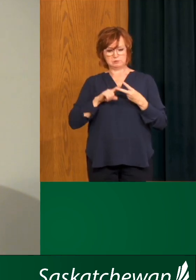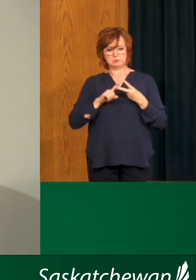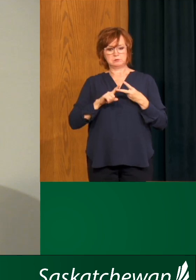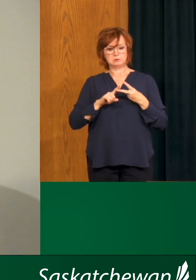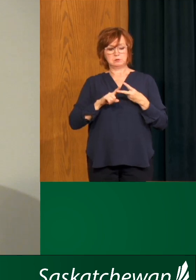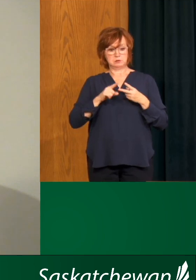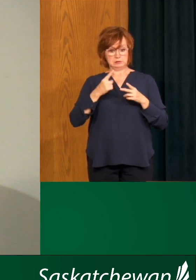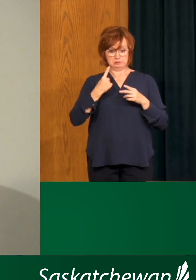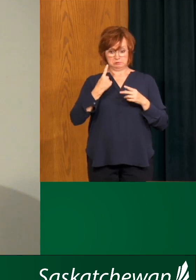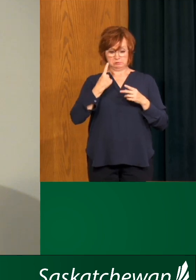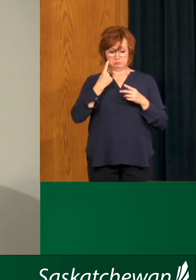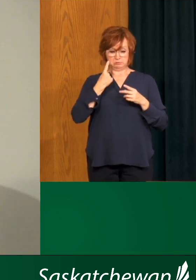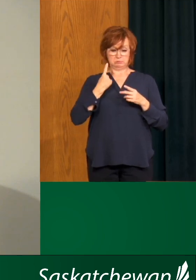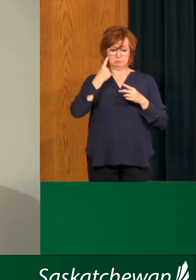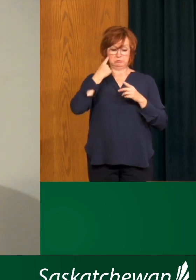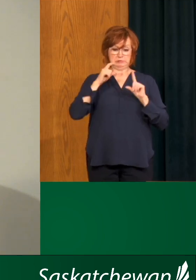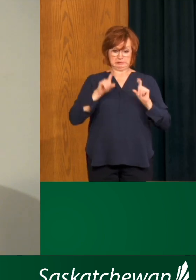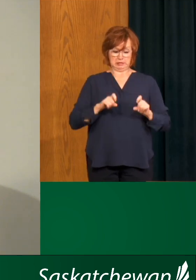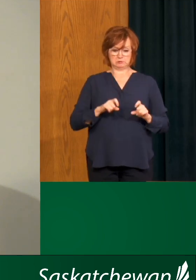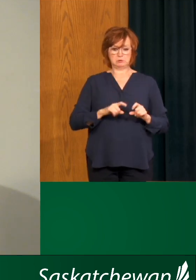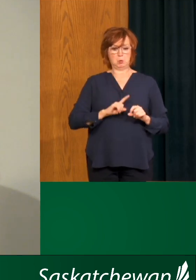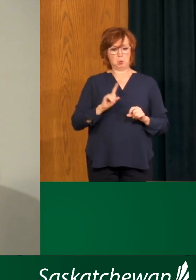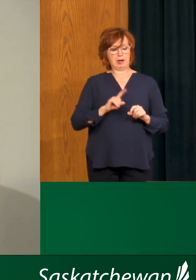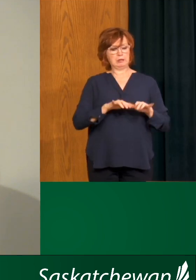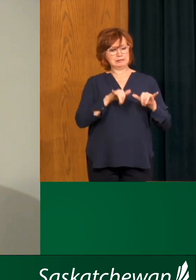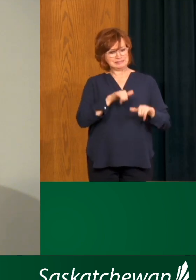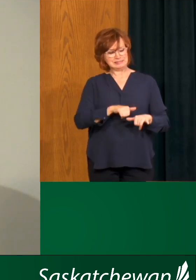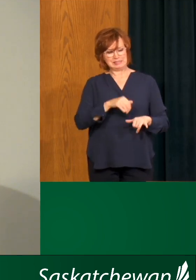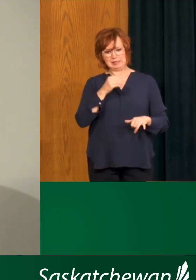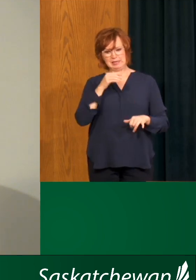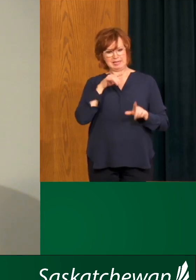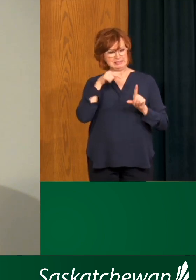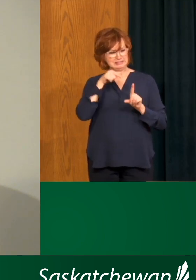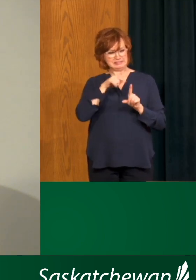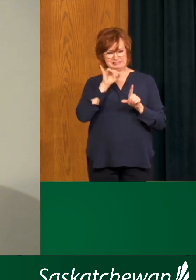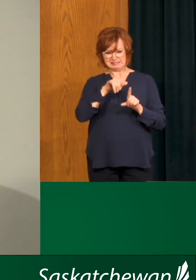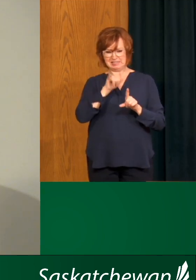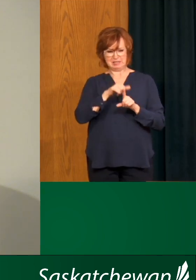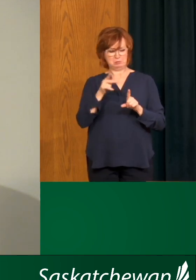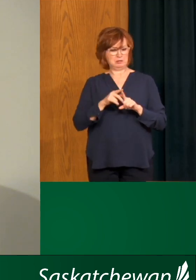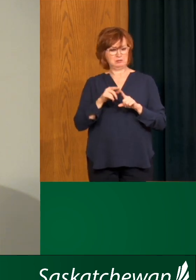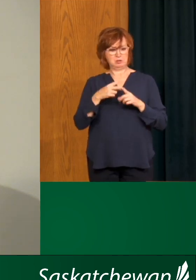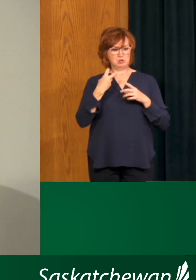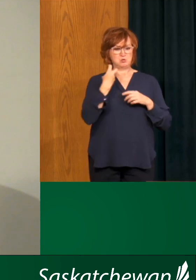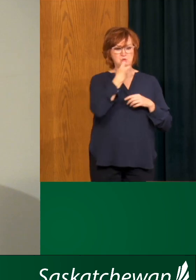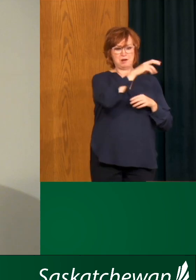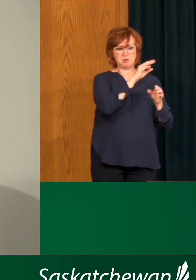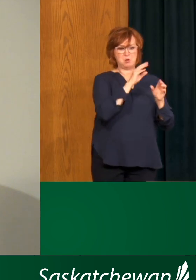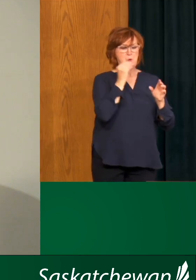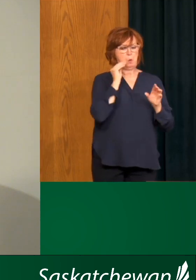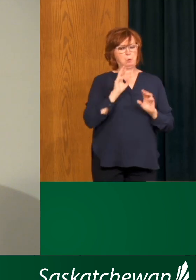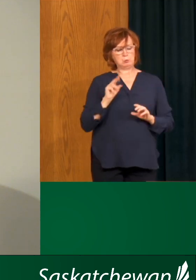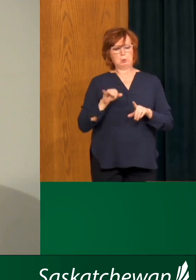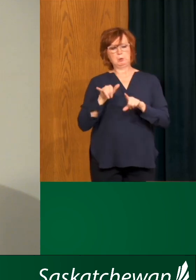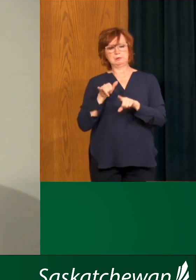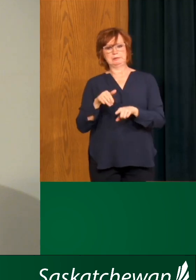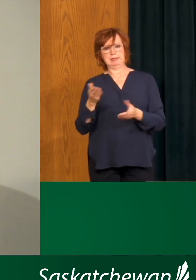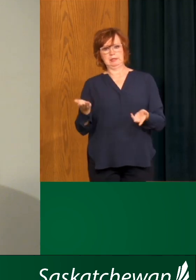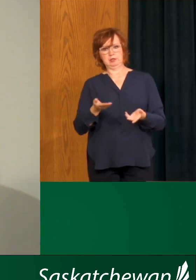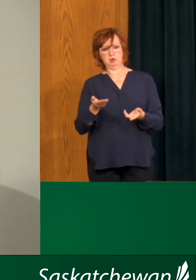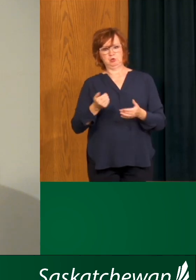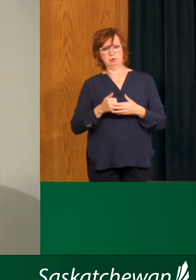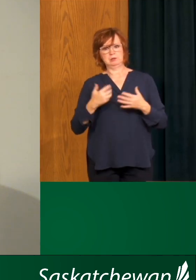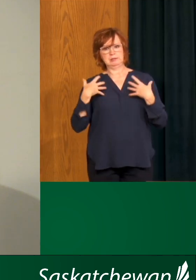complete their isolation period where they are and not travel back. And similarly, if you are a close contact, you should ideally complete